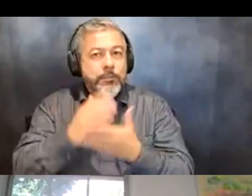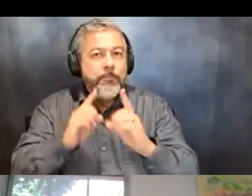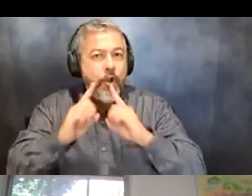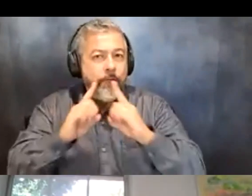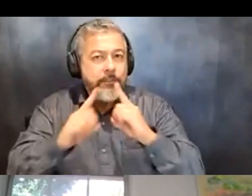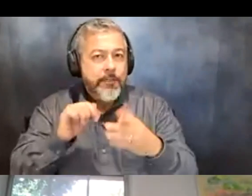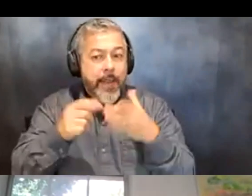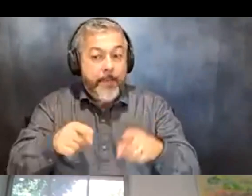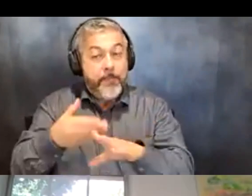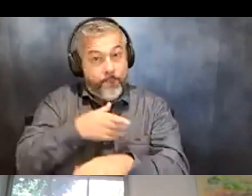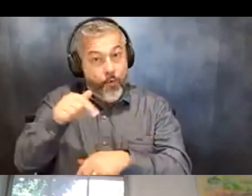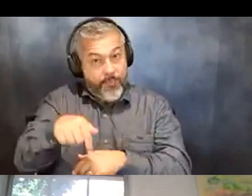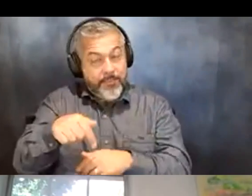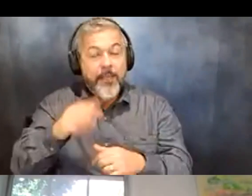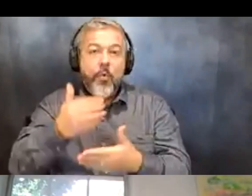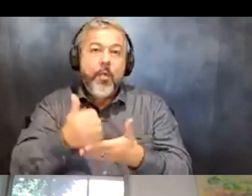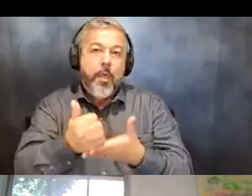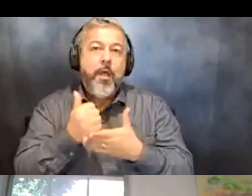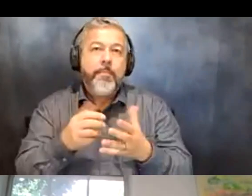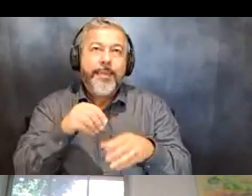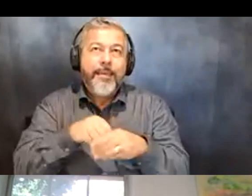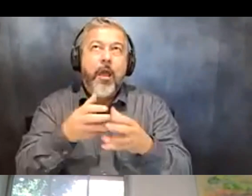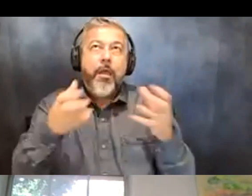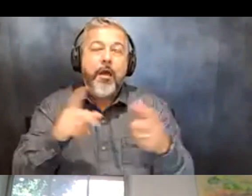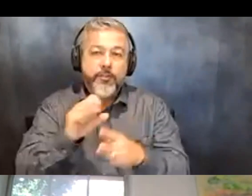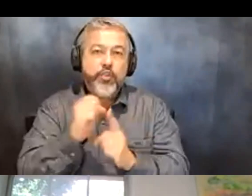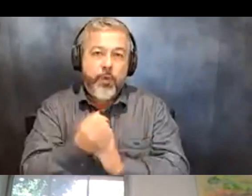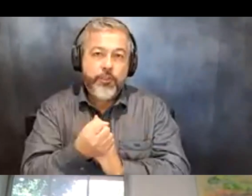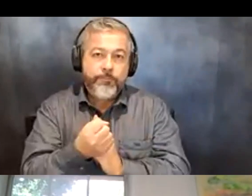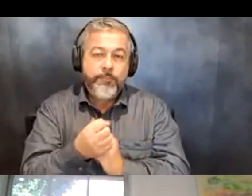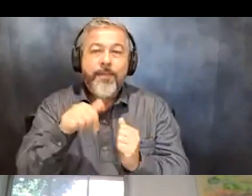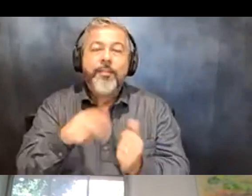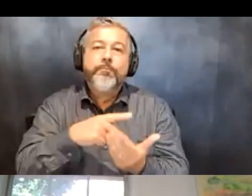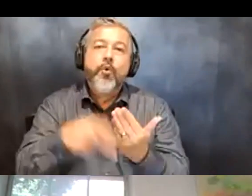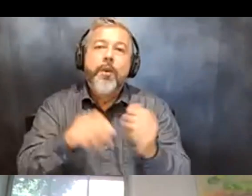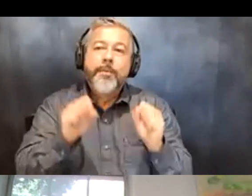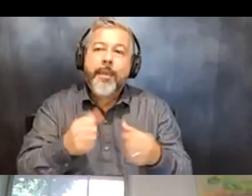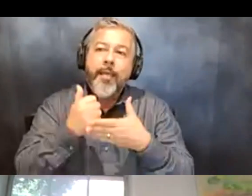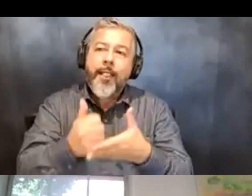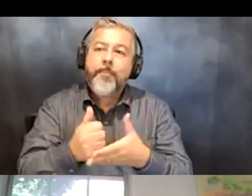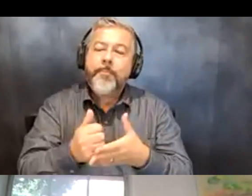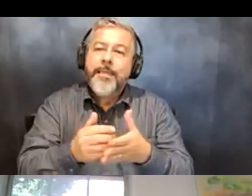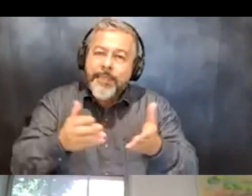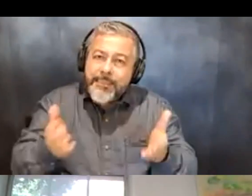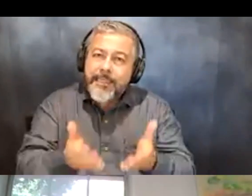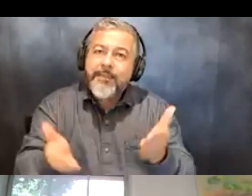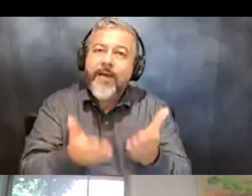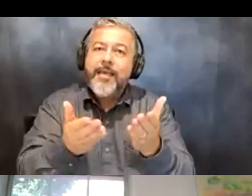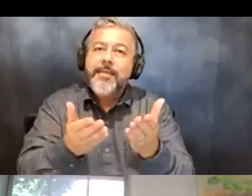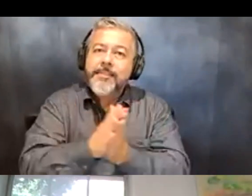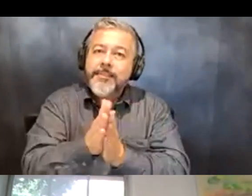before this, it would help in a lot of those situations. You know, this could be a program that helps incentivize landlords